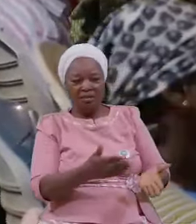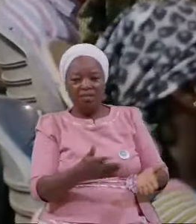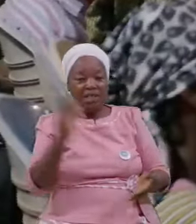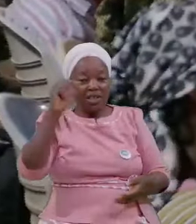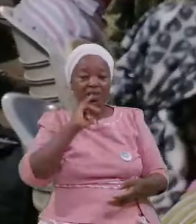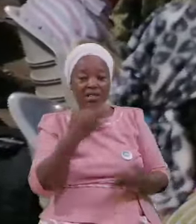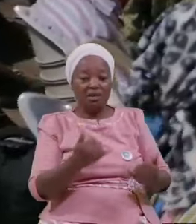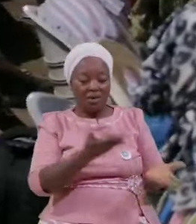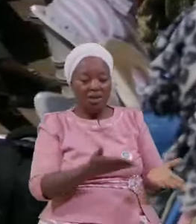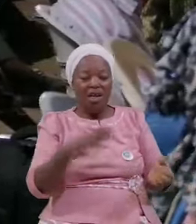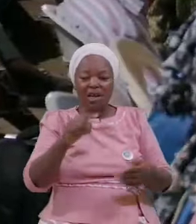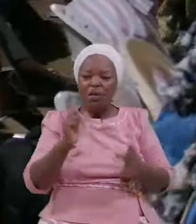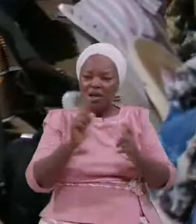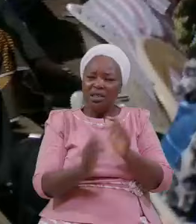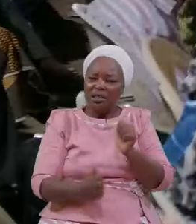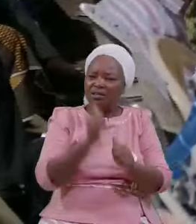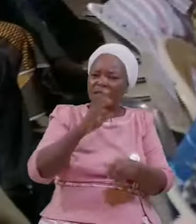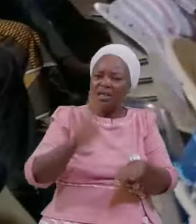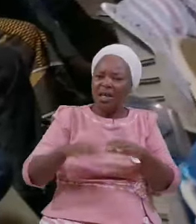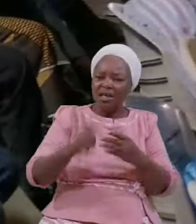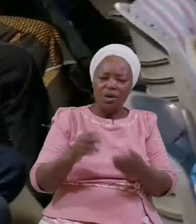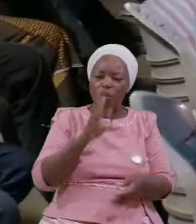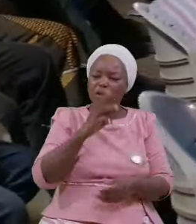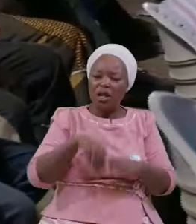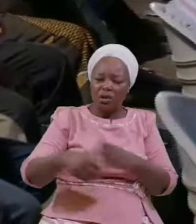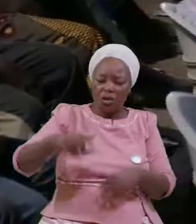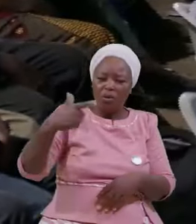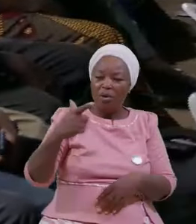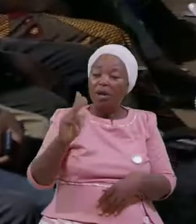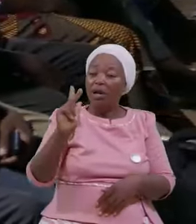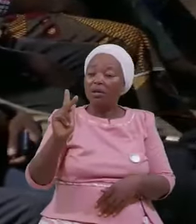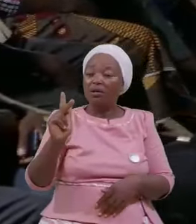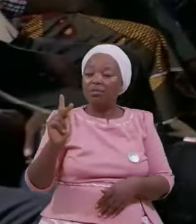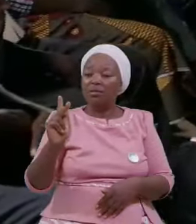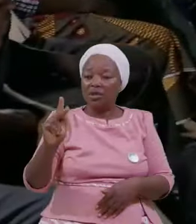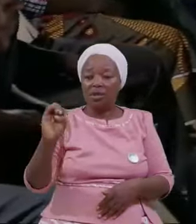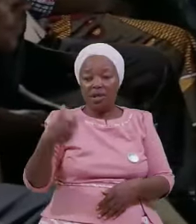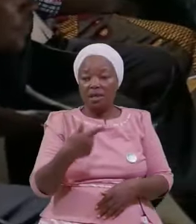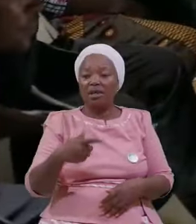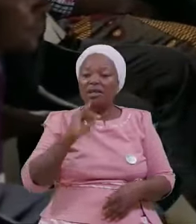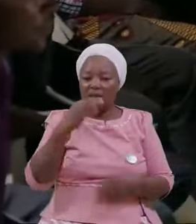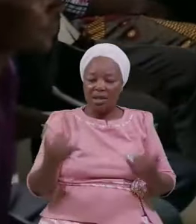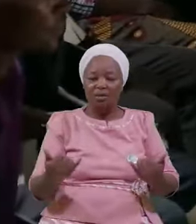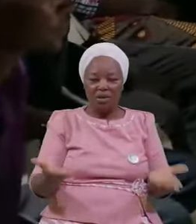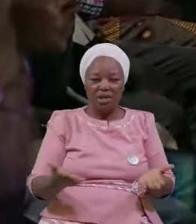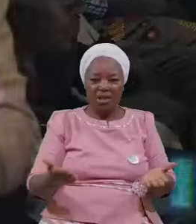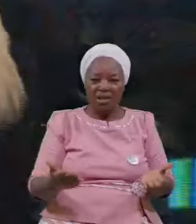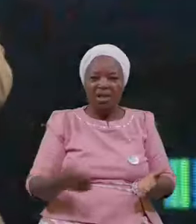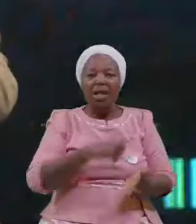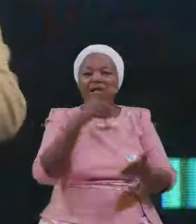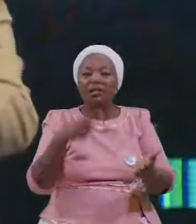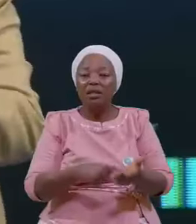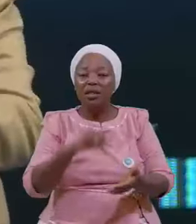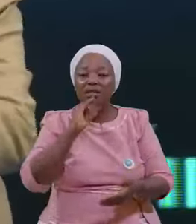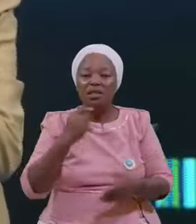than the water in your keg is now here. This is the healer from heaven.